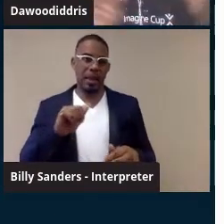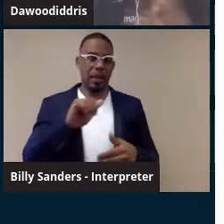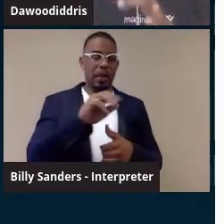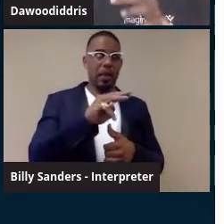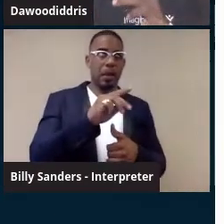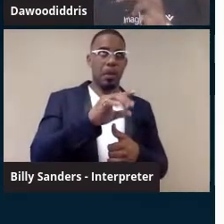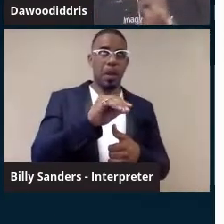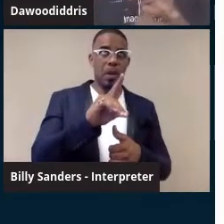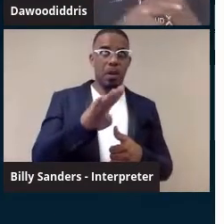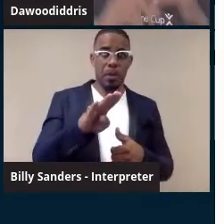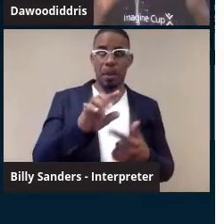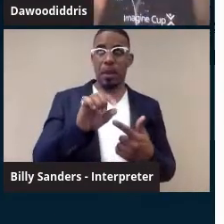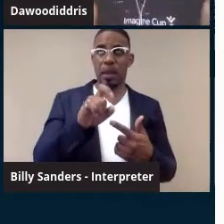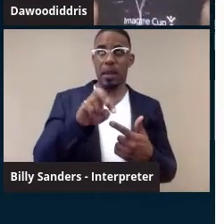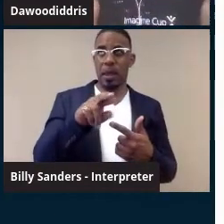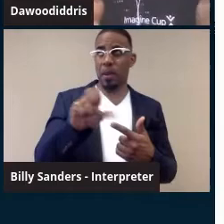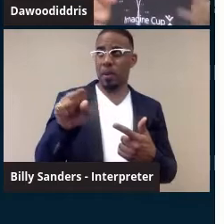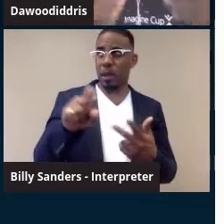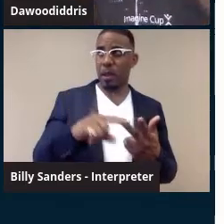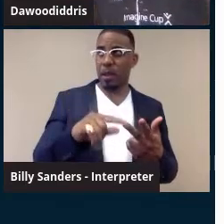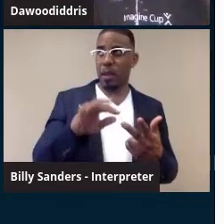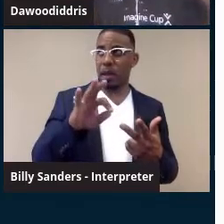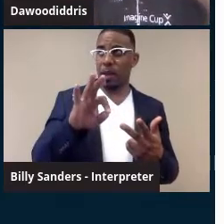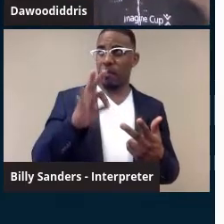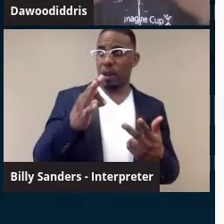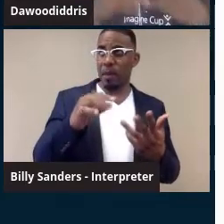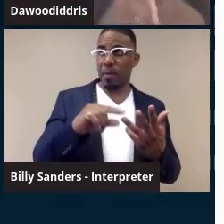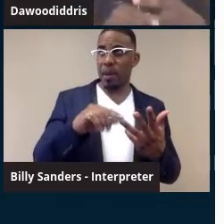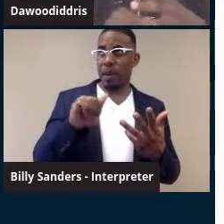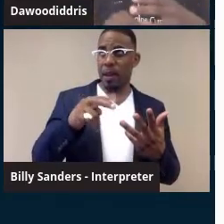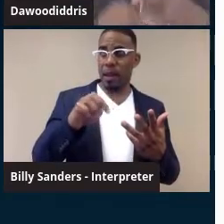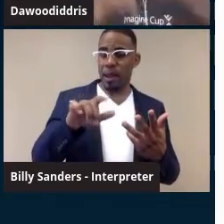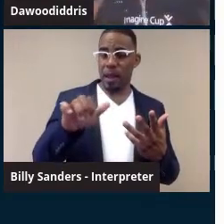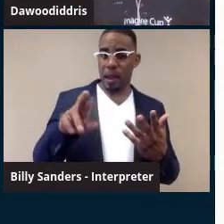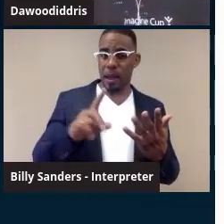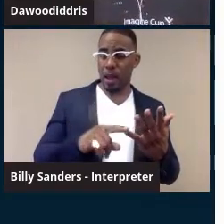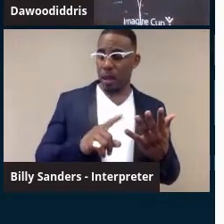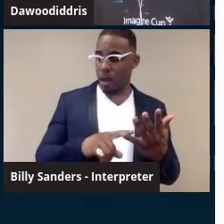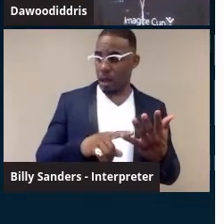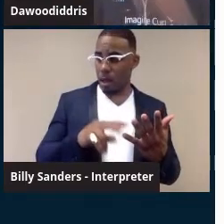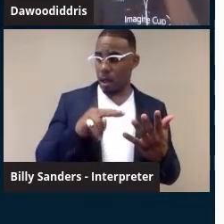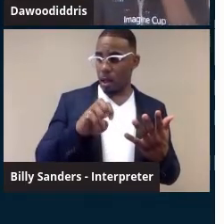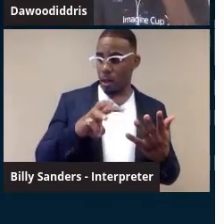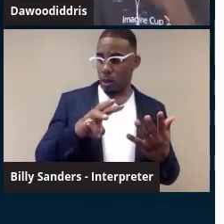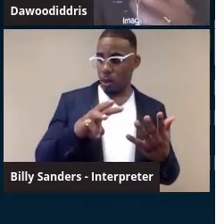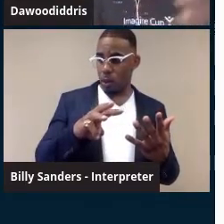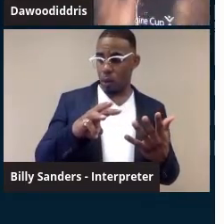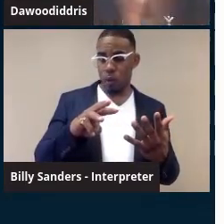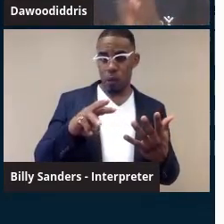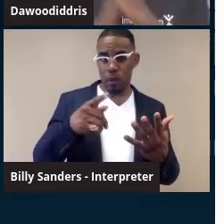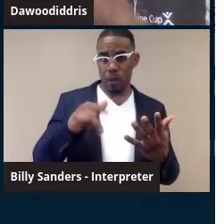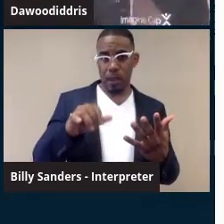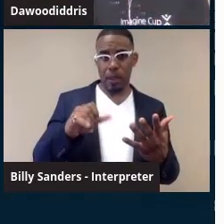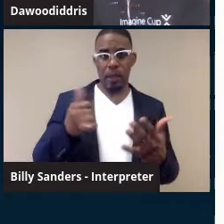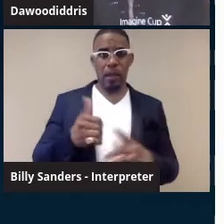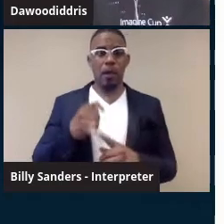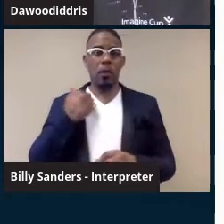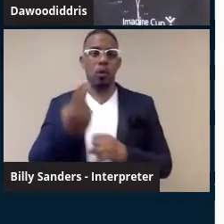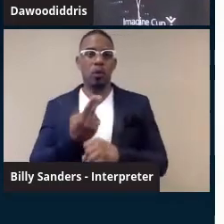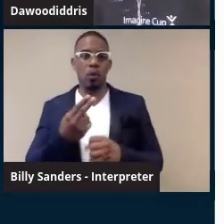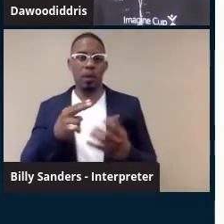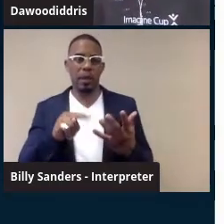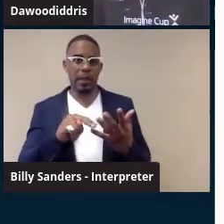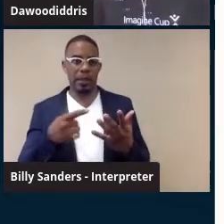MongoDB, Express, probably Angular, and also Node.js itself. So we are going to be using Node.js as